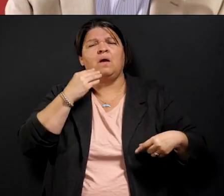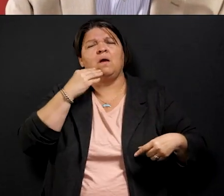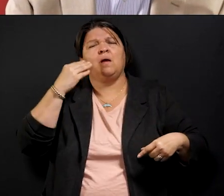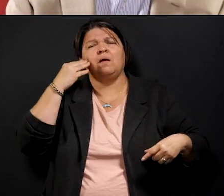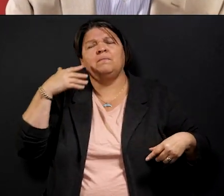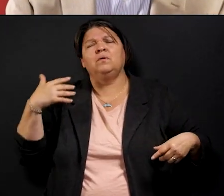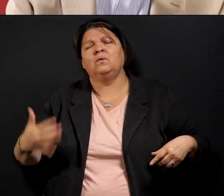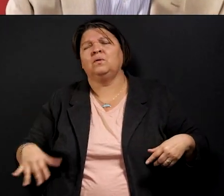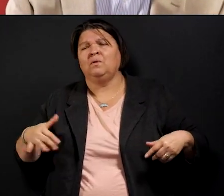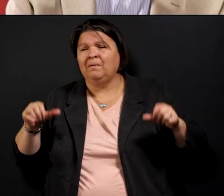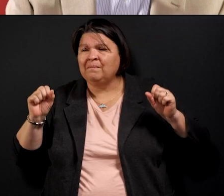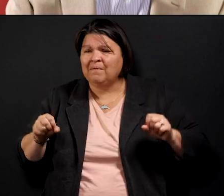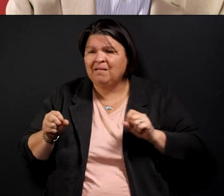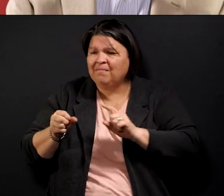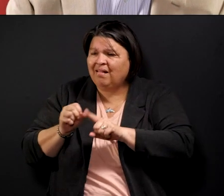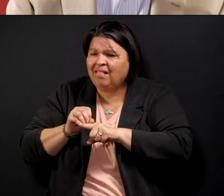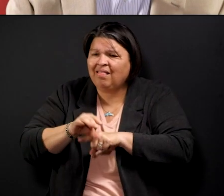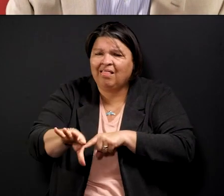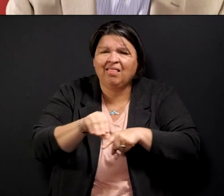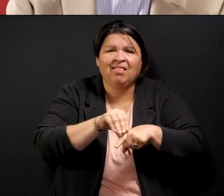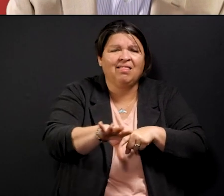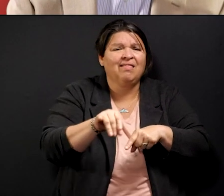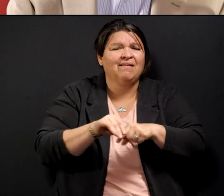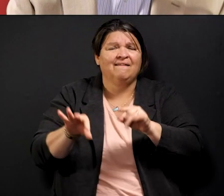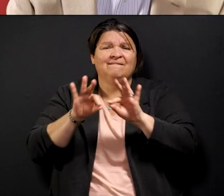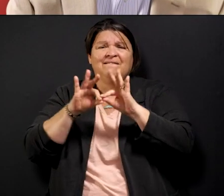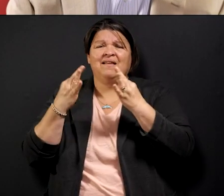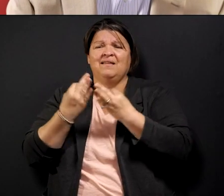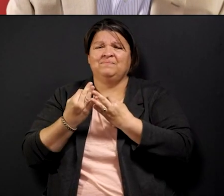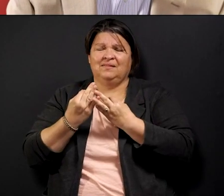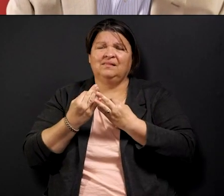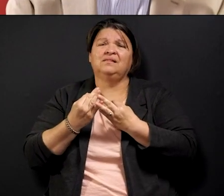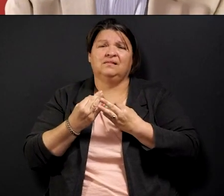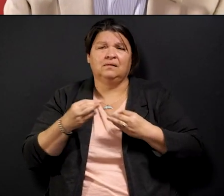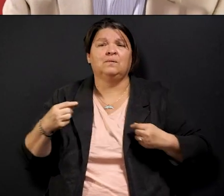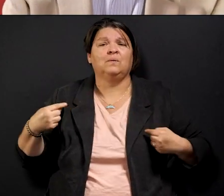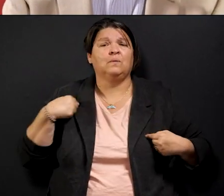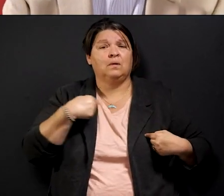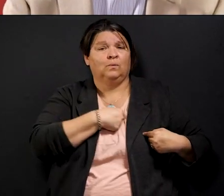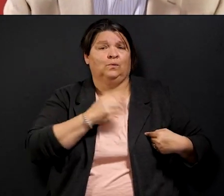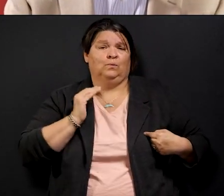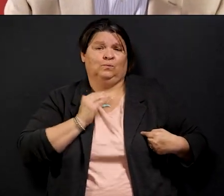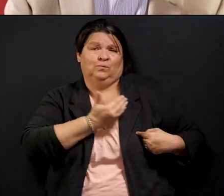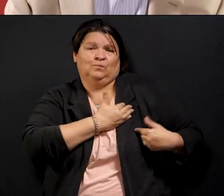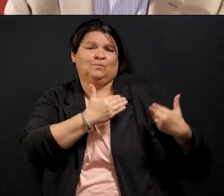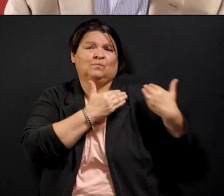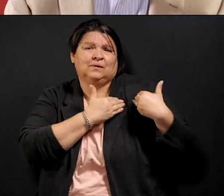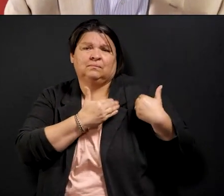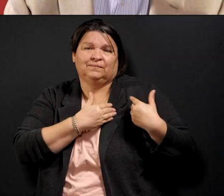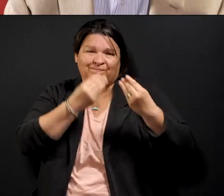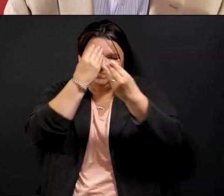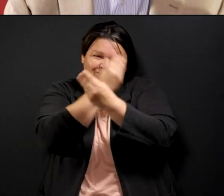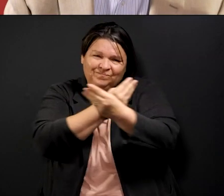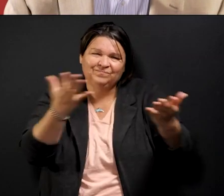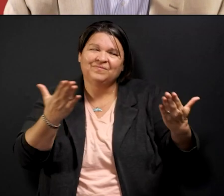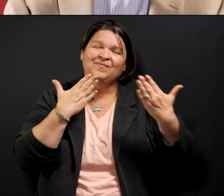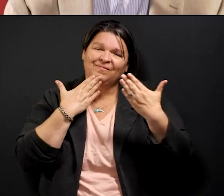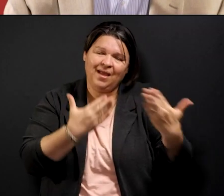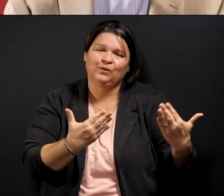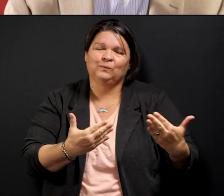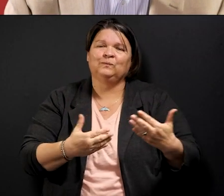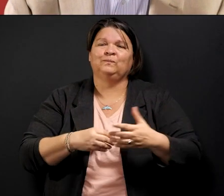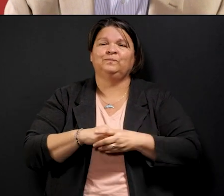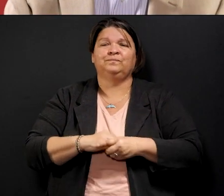they sign on for that duty, and it's our duty to thank them for all they're doing. So as we do every day, y'all